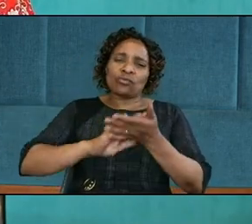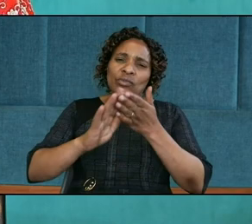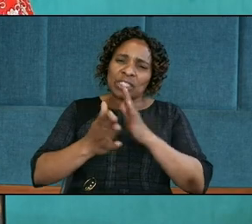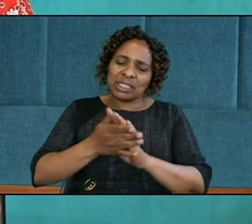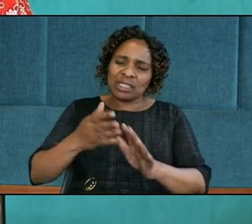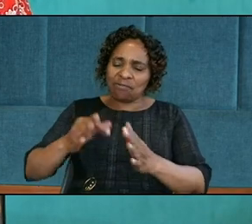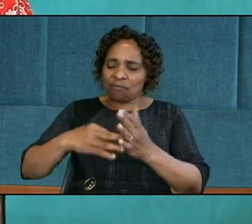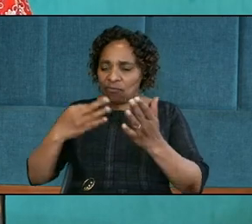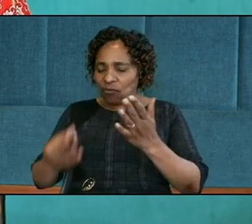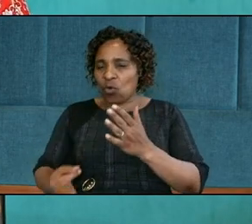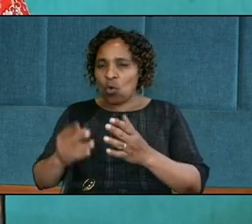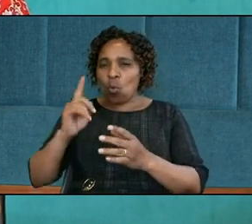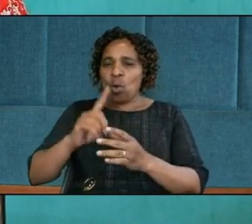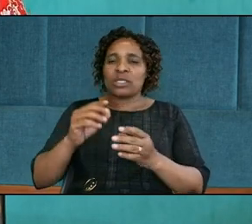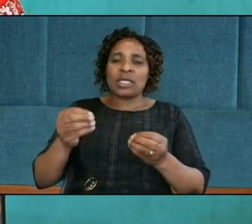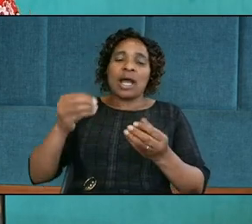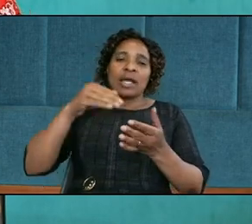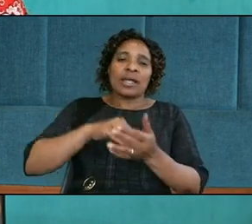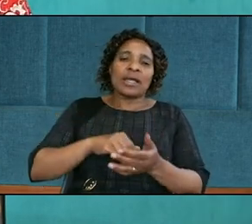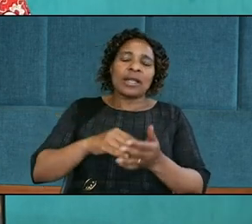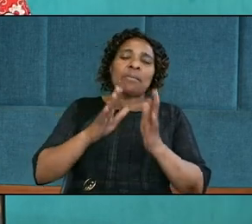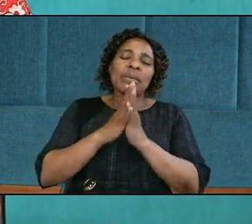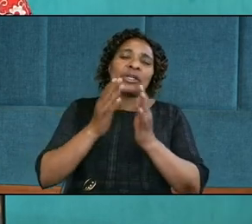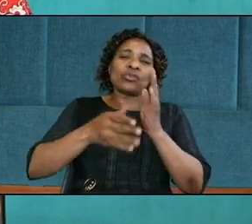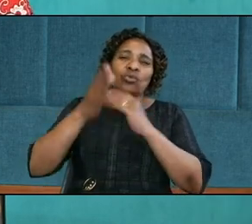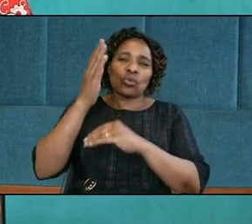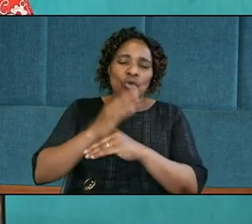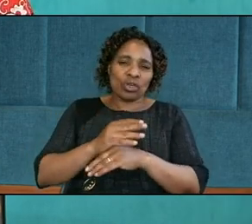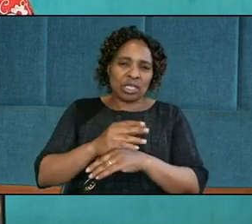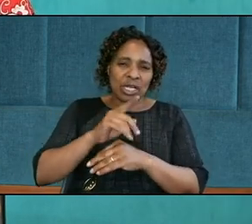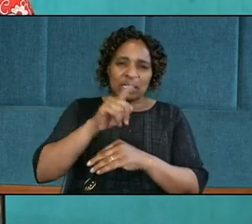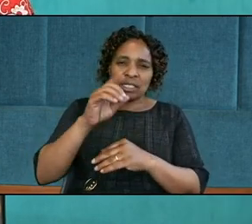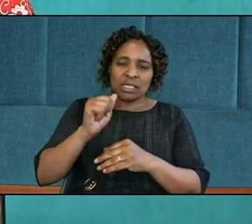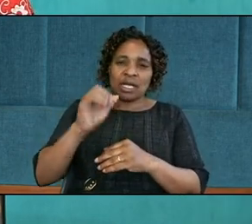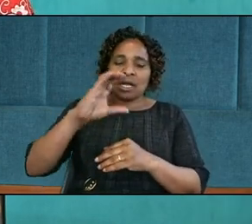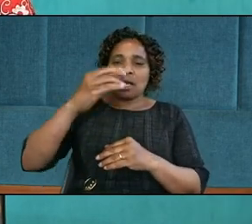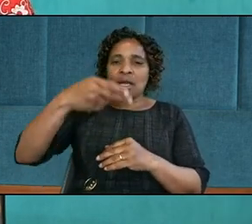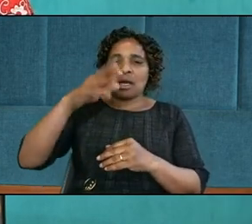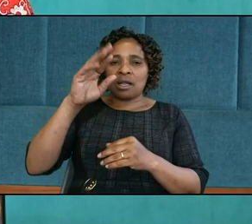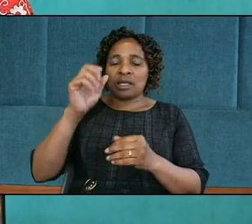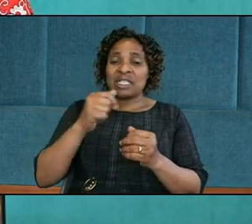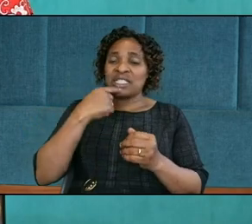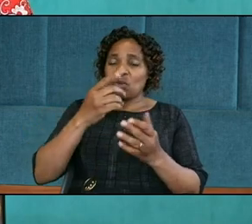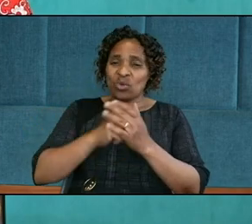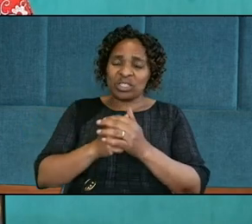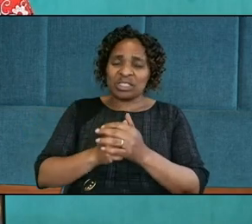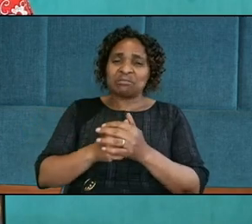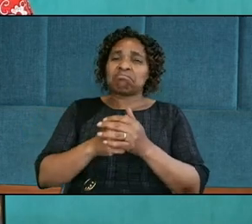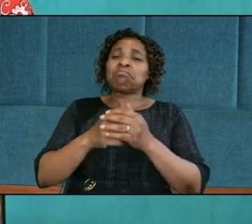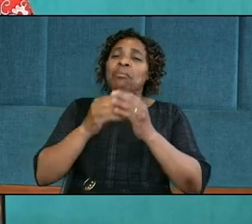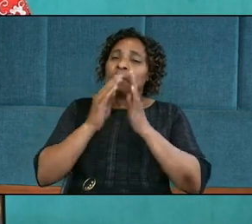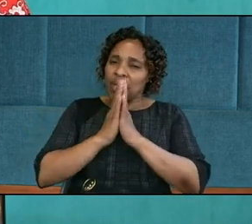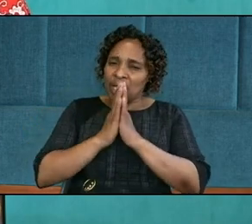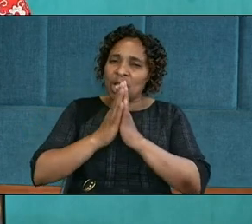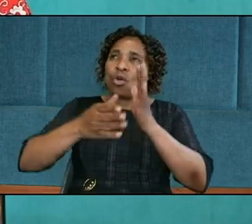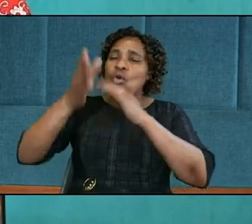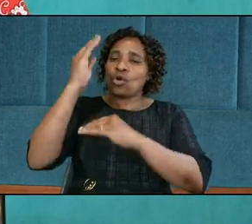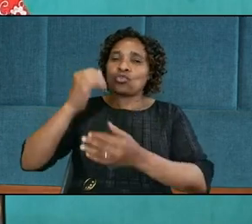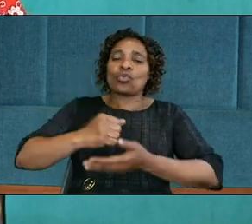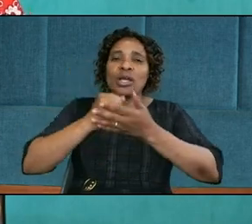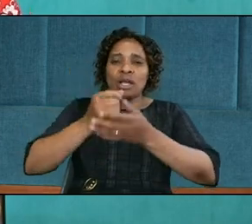fall once again, right? And so let's pray to God, as Zeka rightly said, you know, let us pray to God that he may help us do